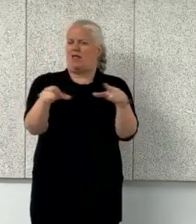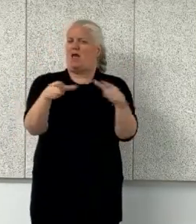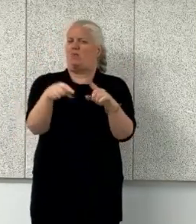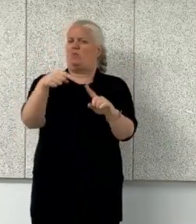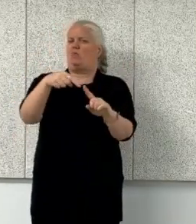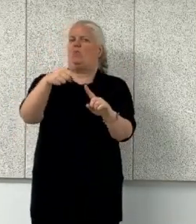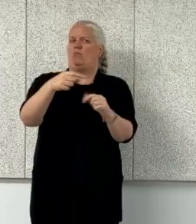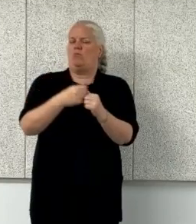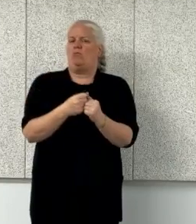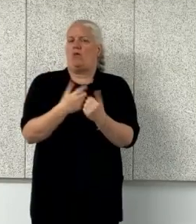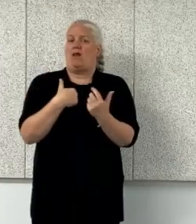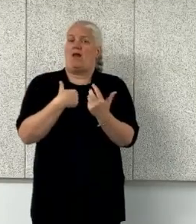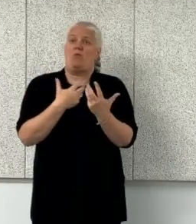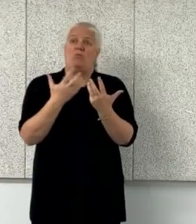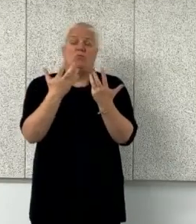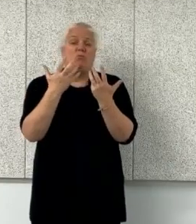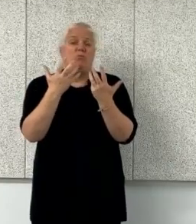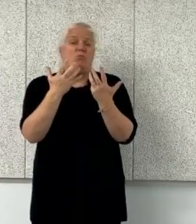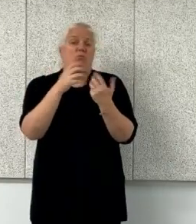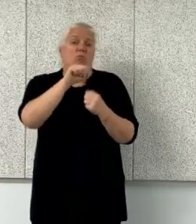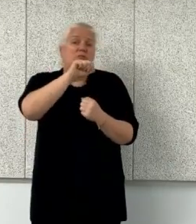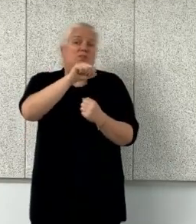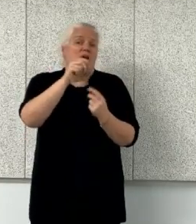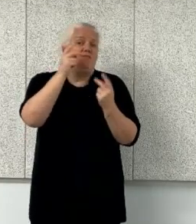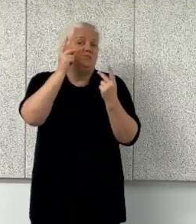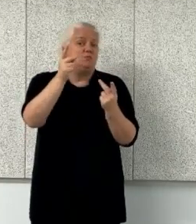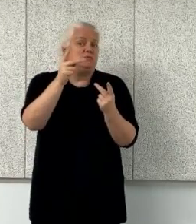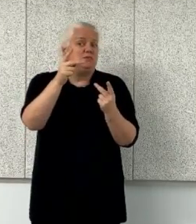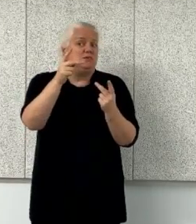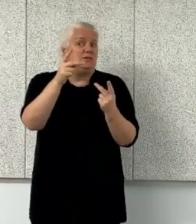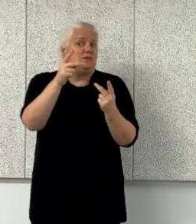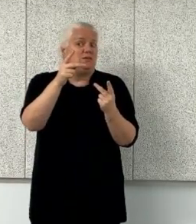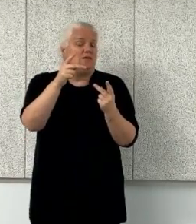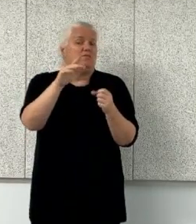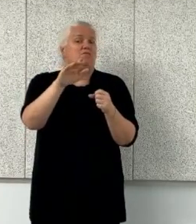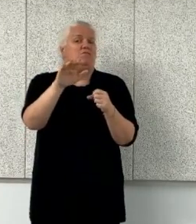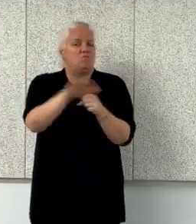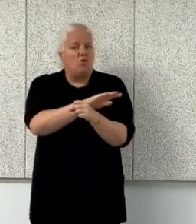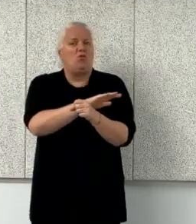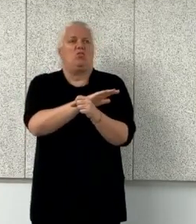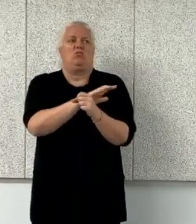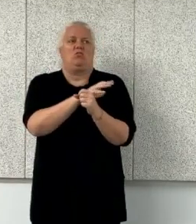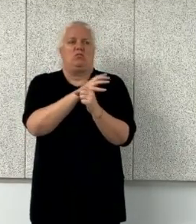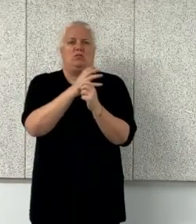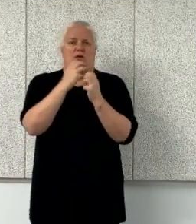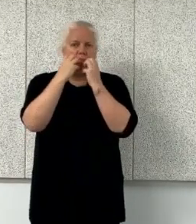this conversation of audience development and arts marketing, is a full embrace of